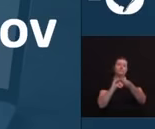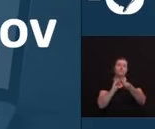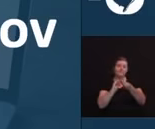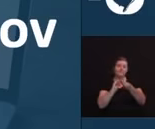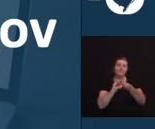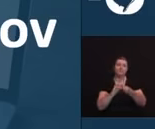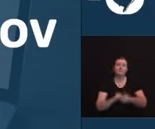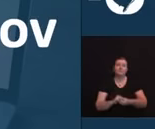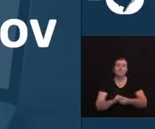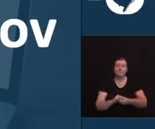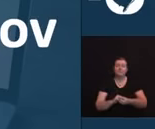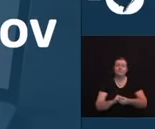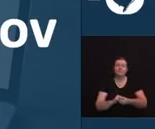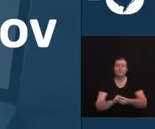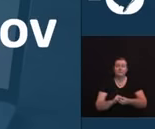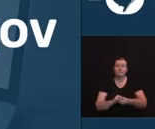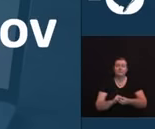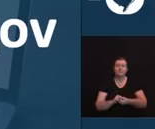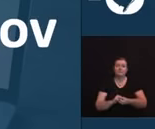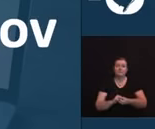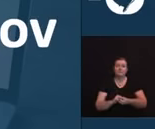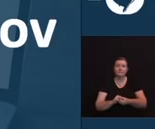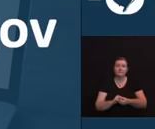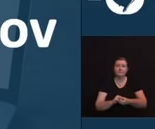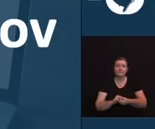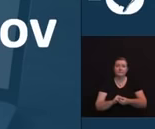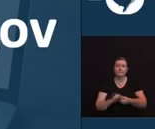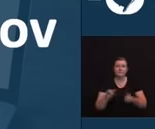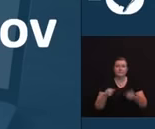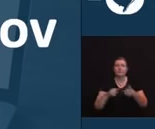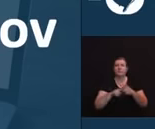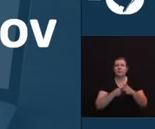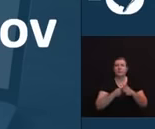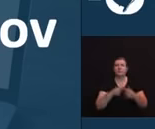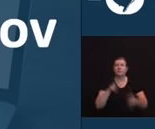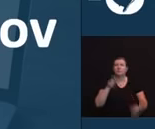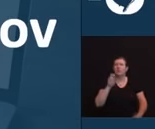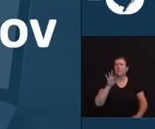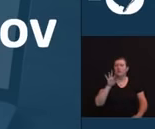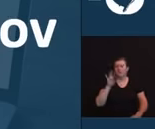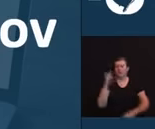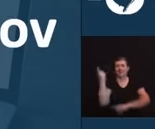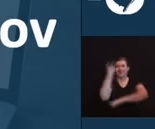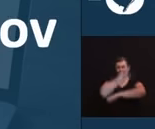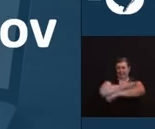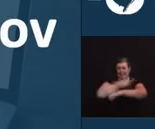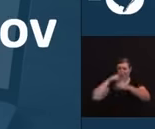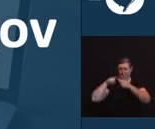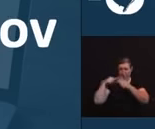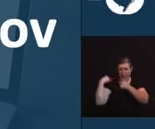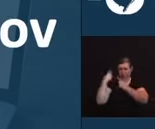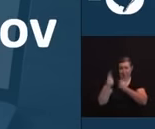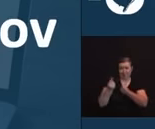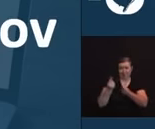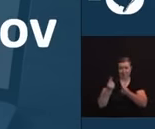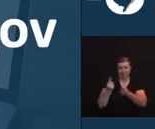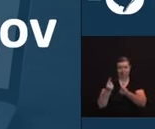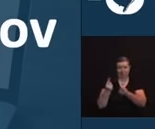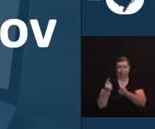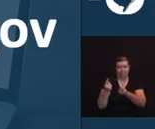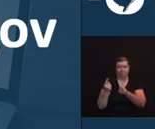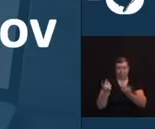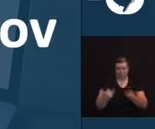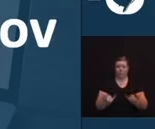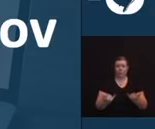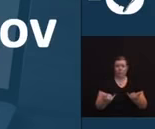way, 257 days ago. So let that sink in. Our highest case counts are